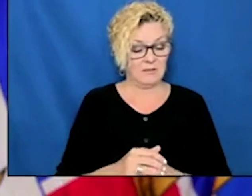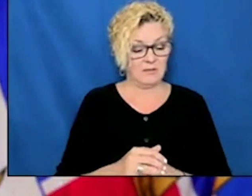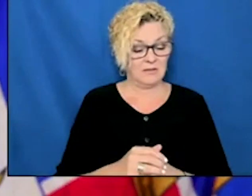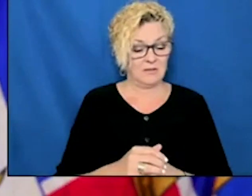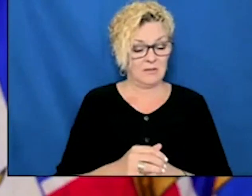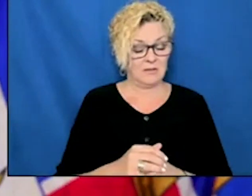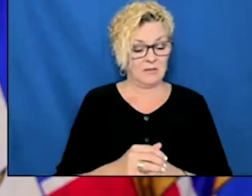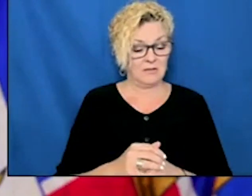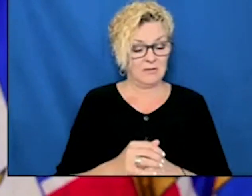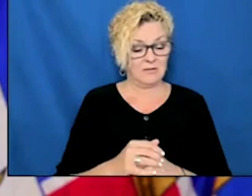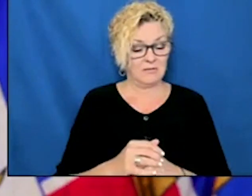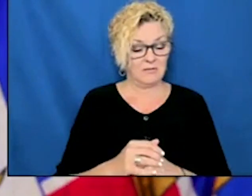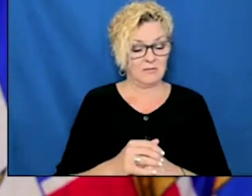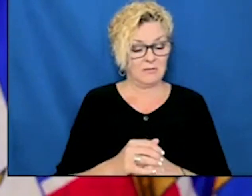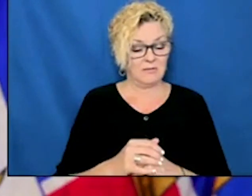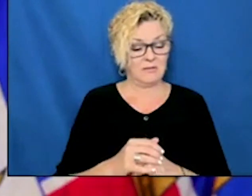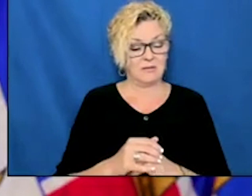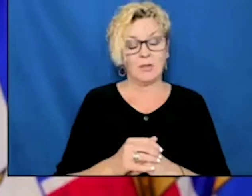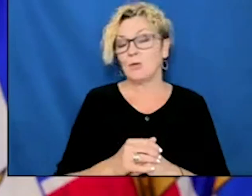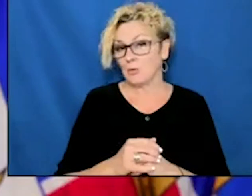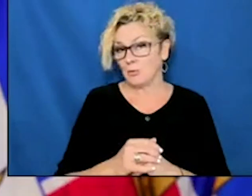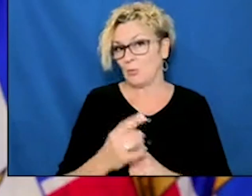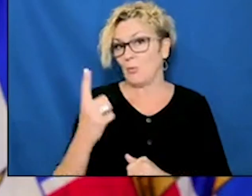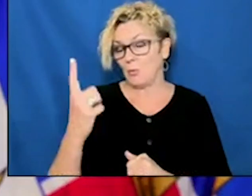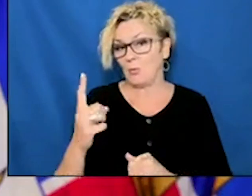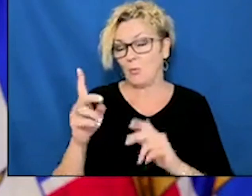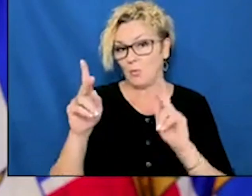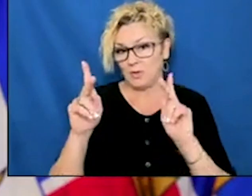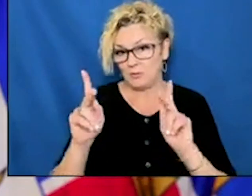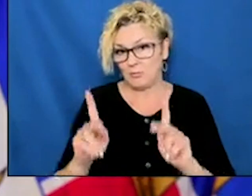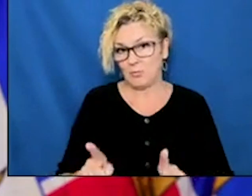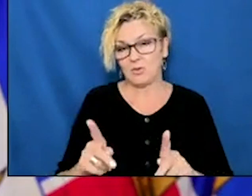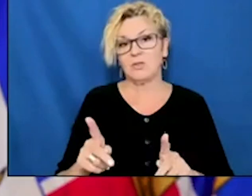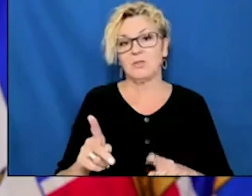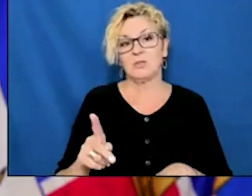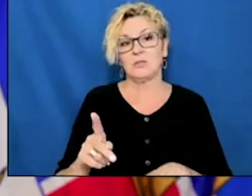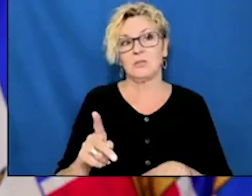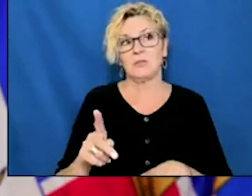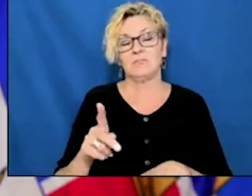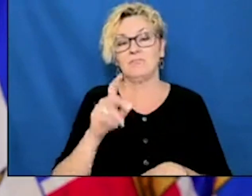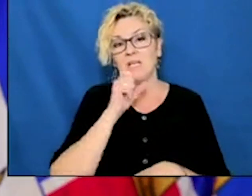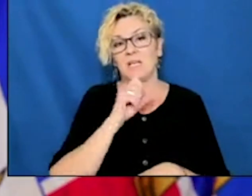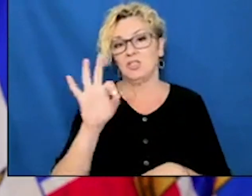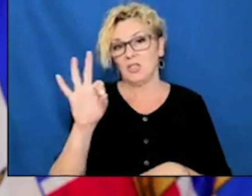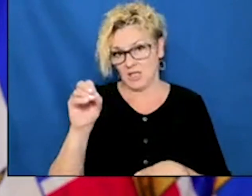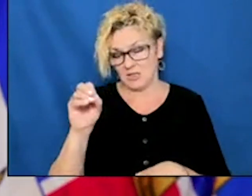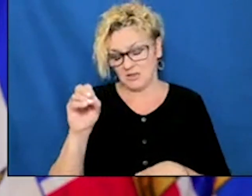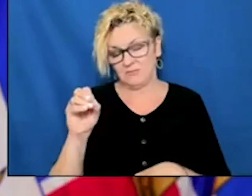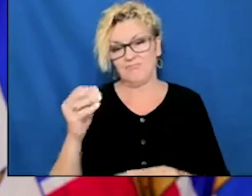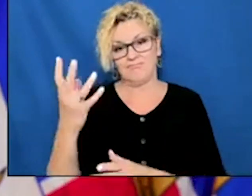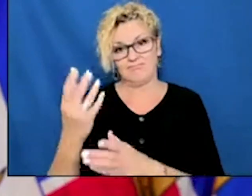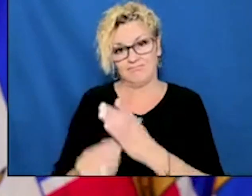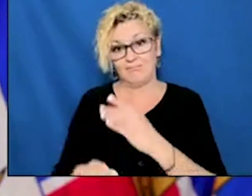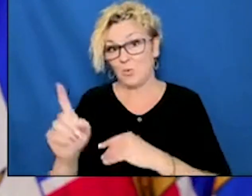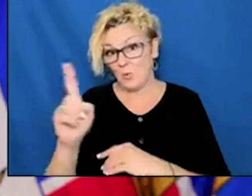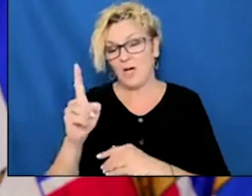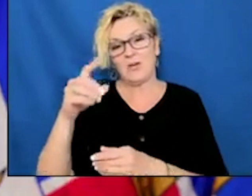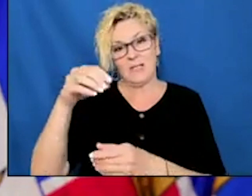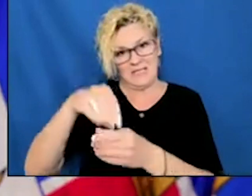our 80 to 89, and 1 being a person over age 90 who died at a long-term care home,